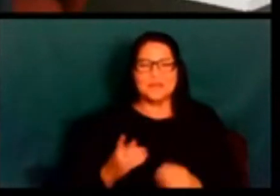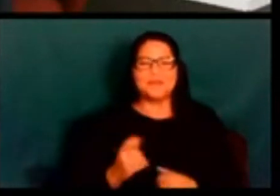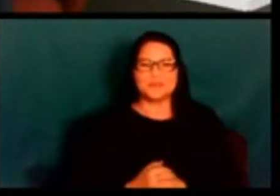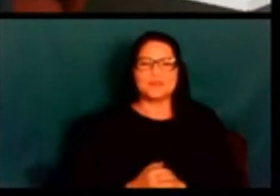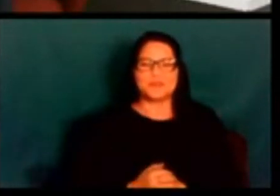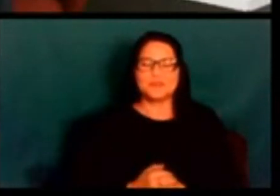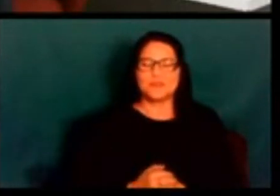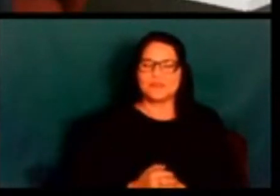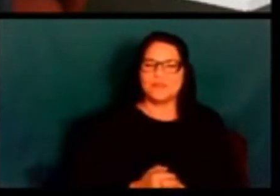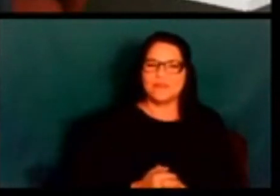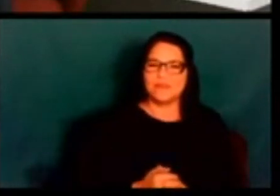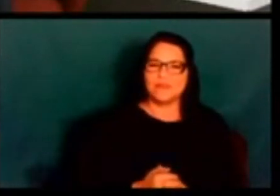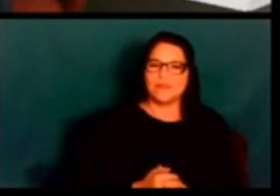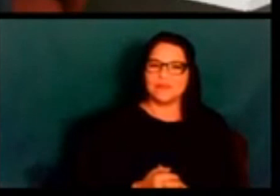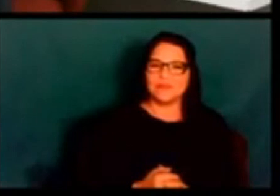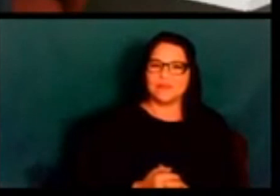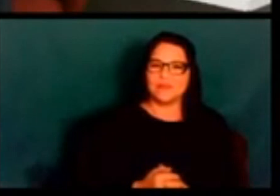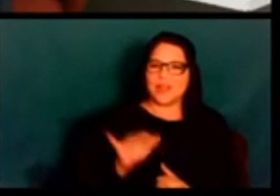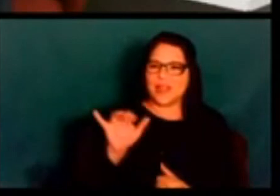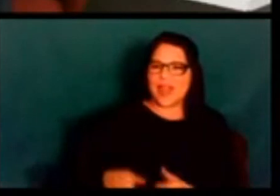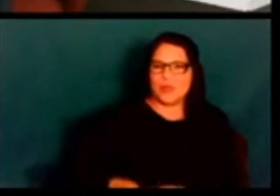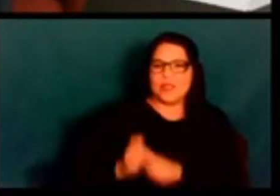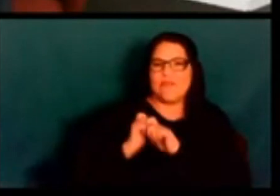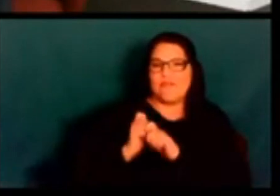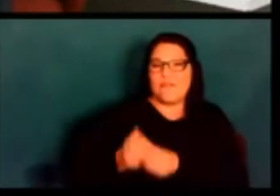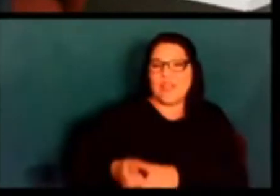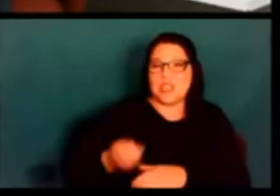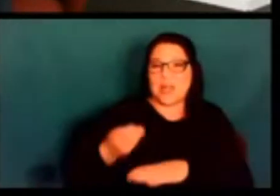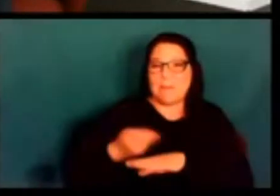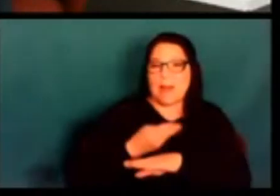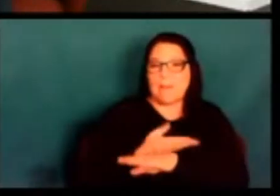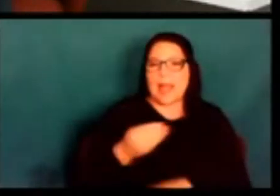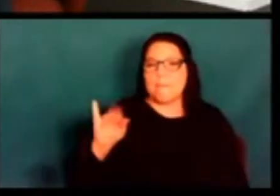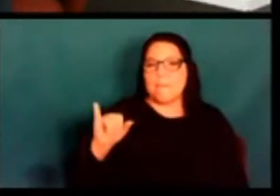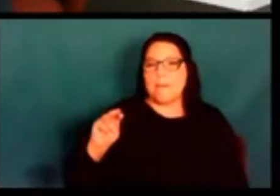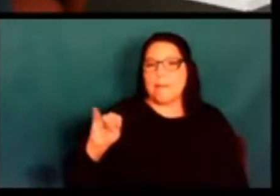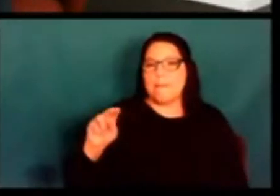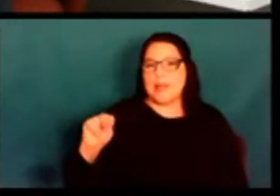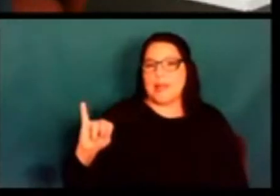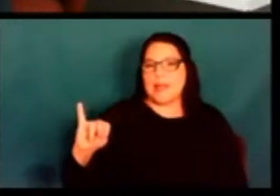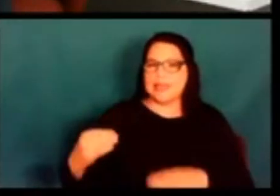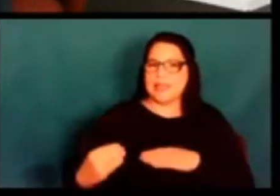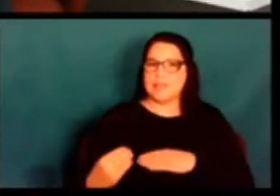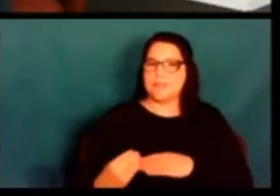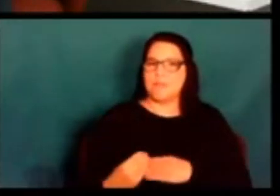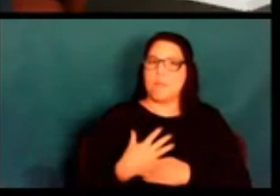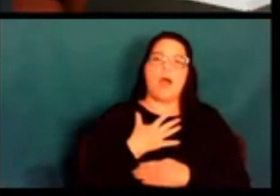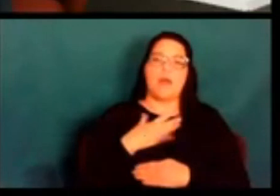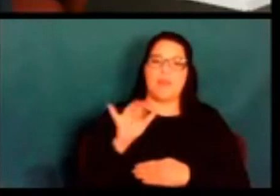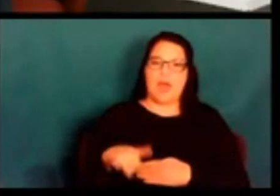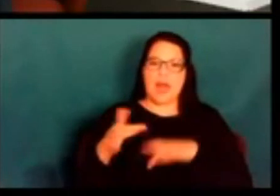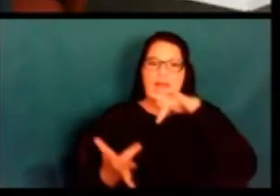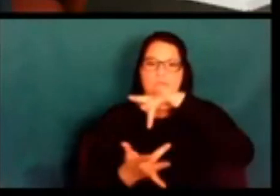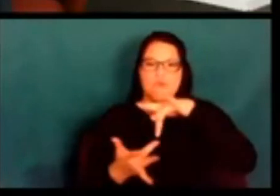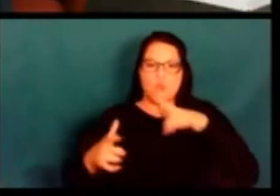that was Fishing in Miami, and Bimini was the inspiration for that album. And like I said,